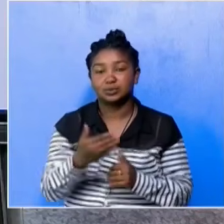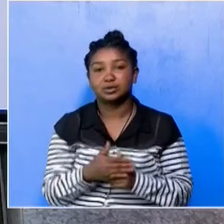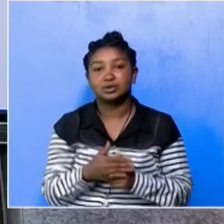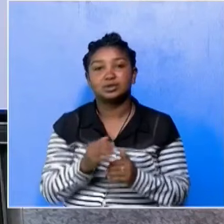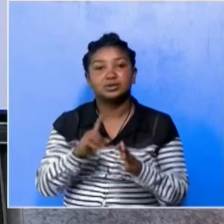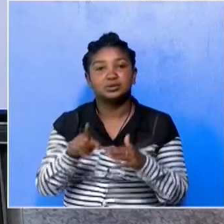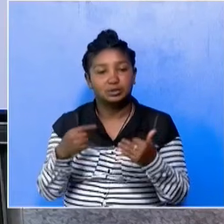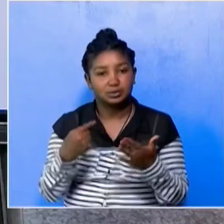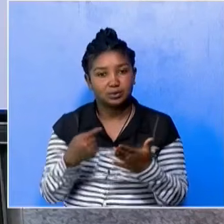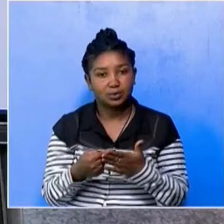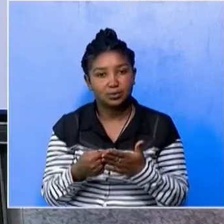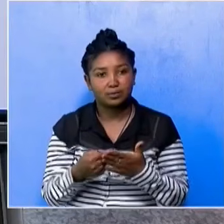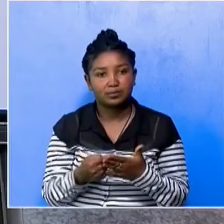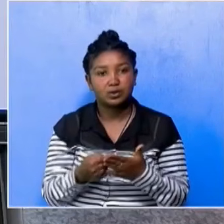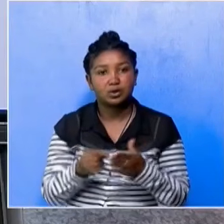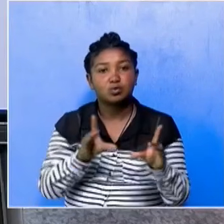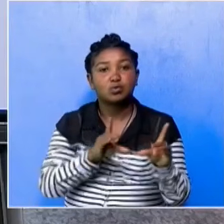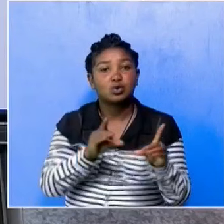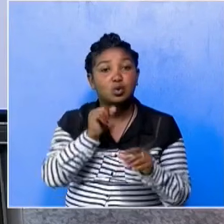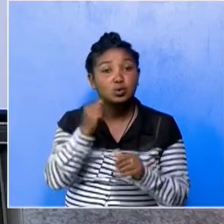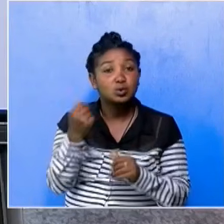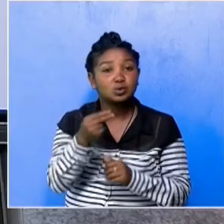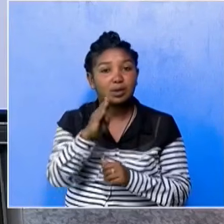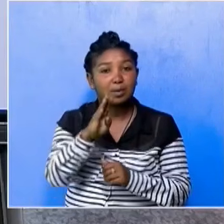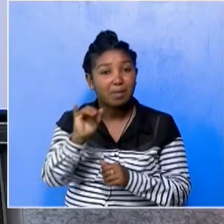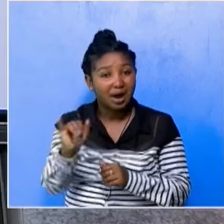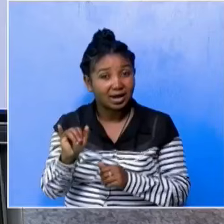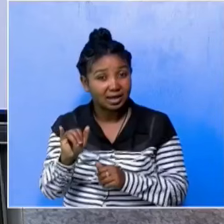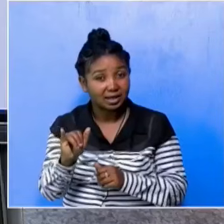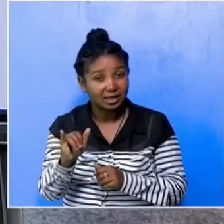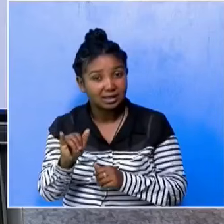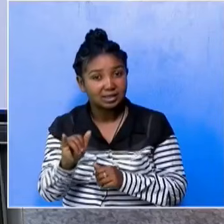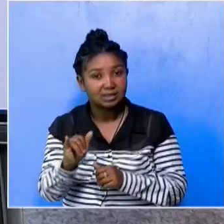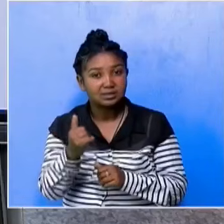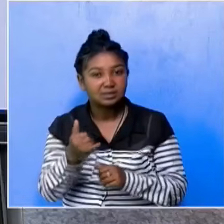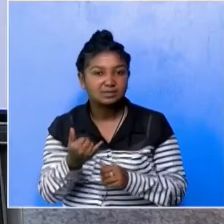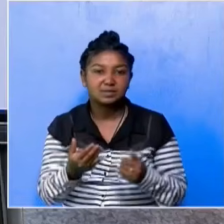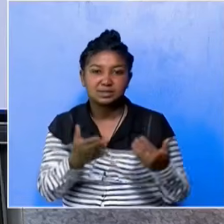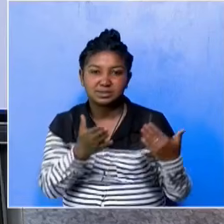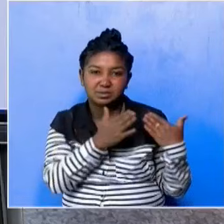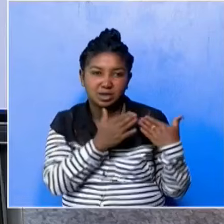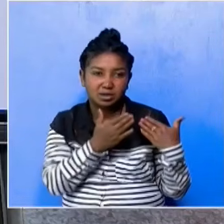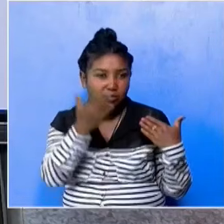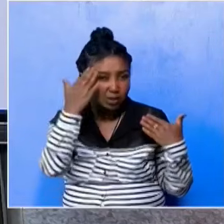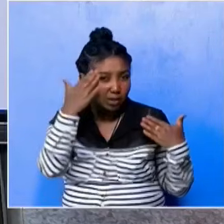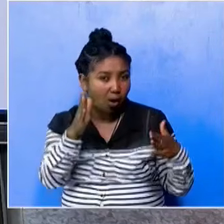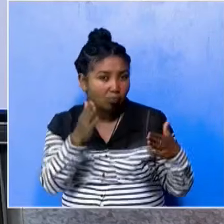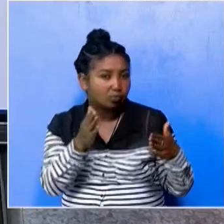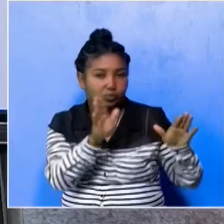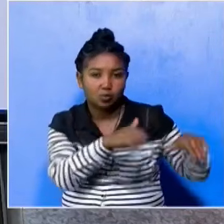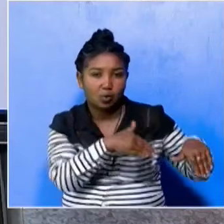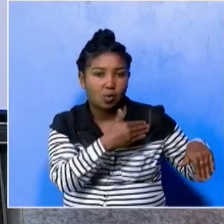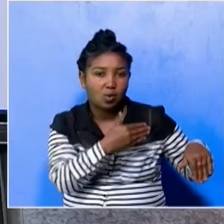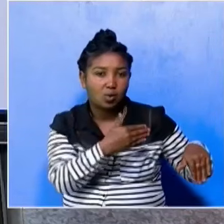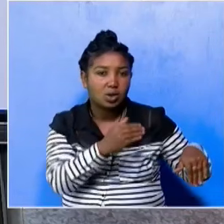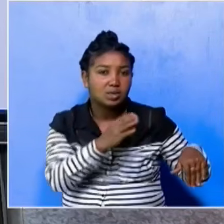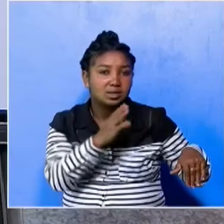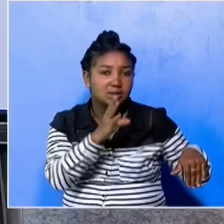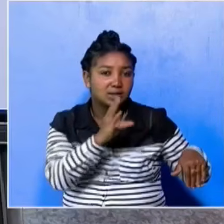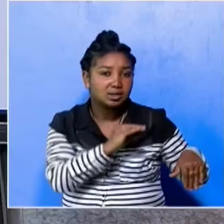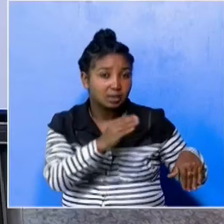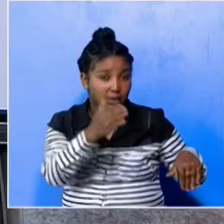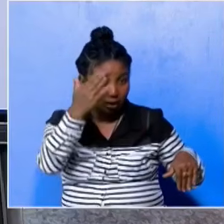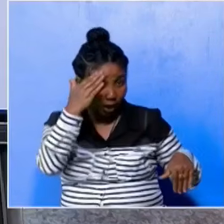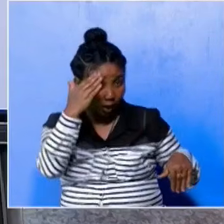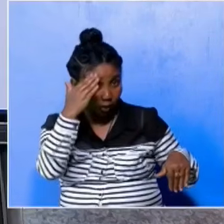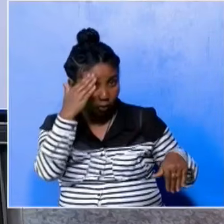So, we don't use by structure if the subject is well known. If the speaker and the listener know